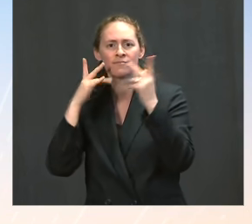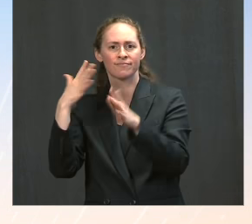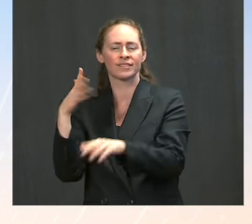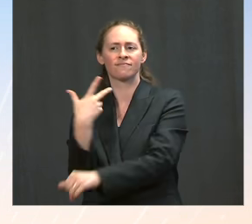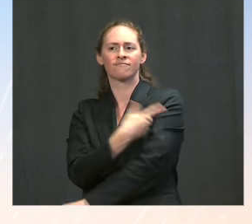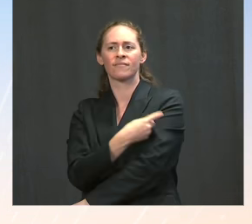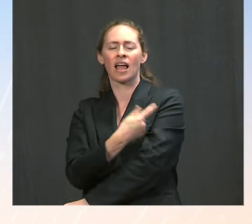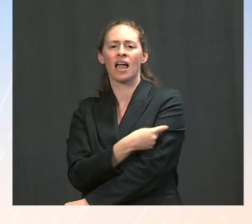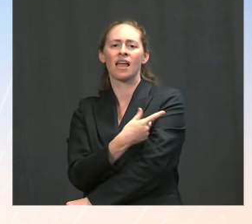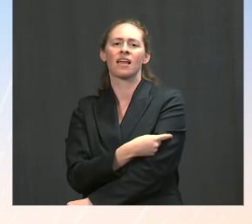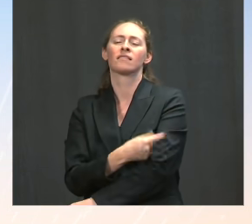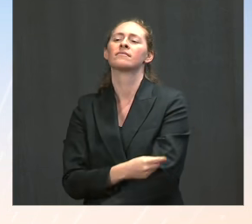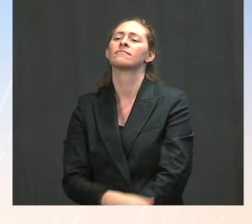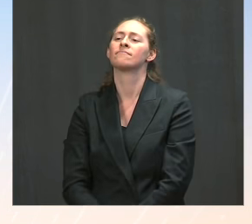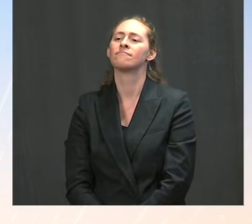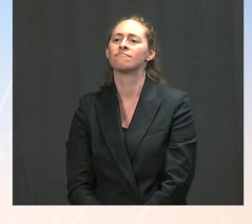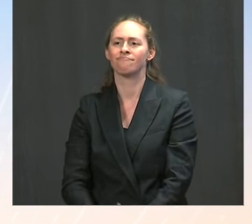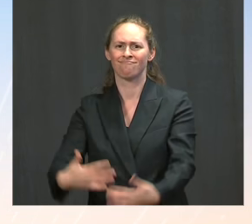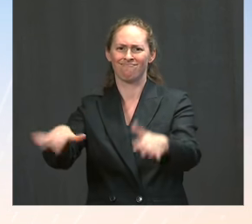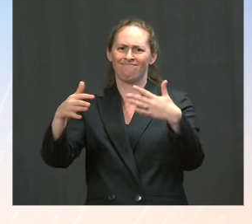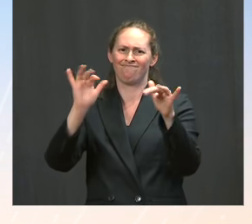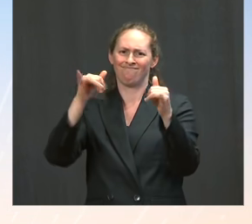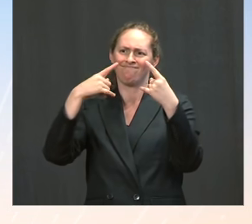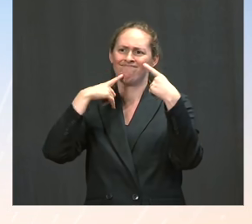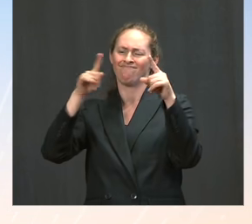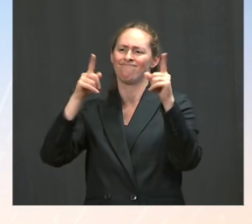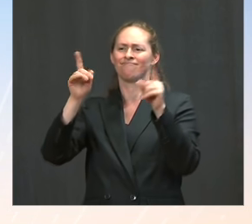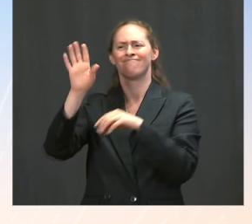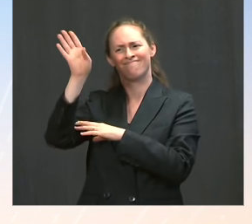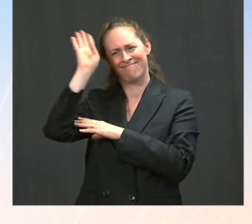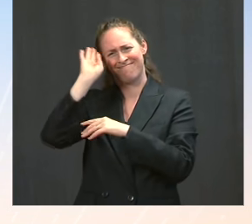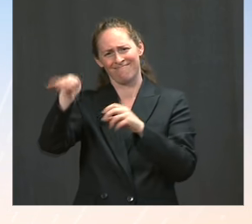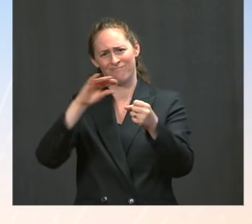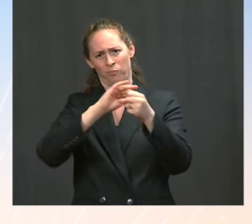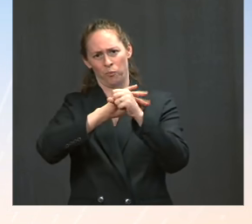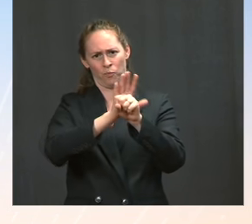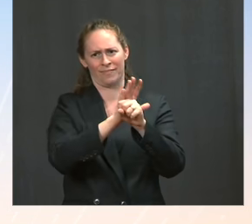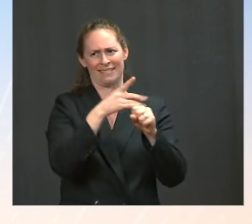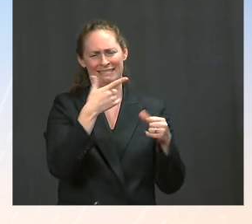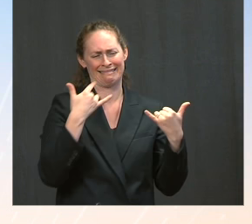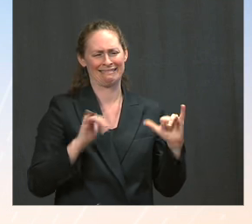progress, but we are still at war with the virus. We've never said that would be over. We've always said that we'd